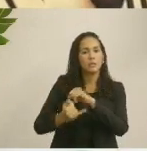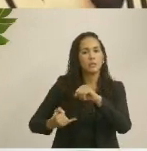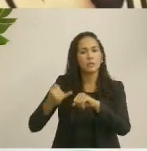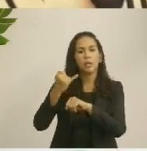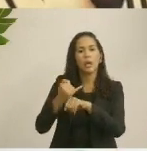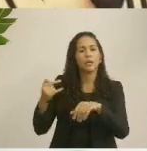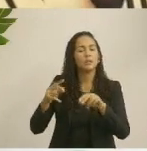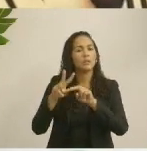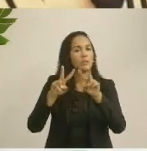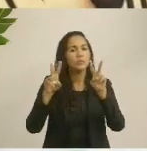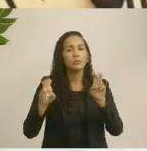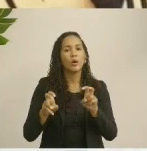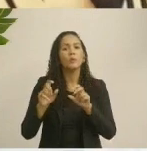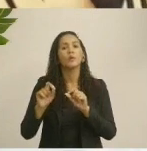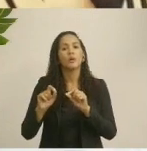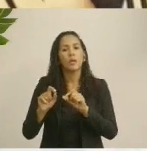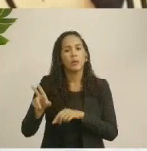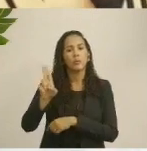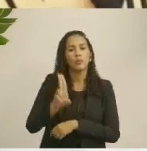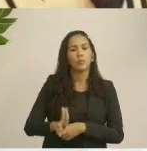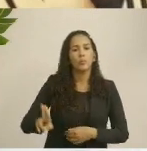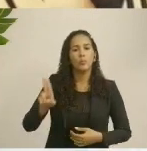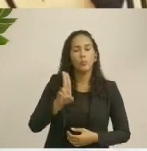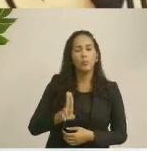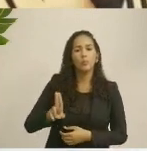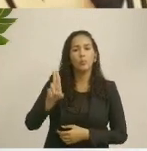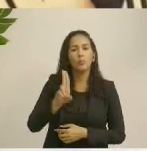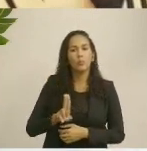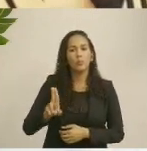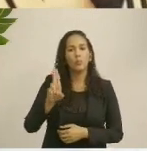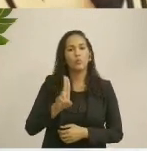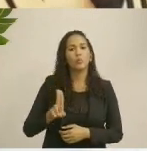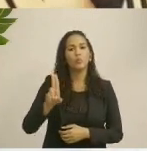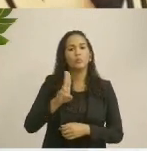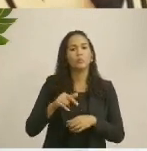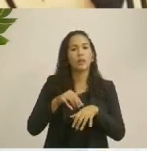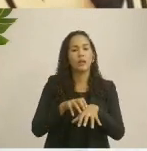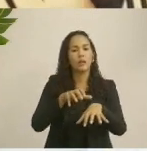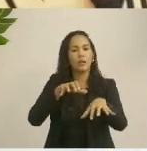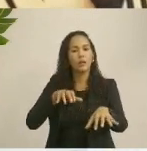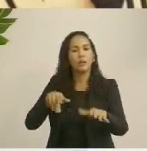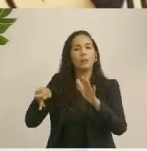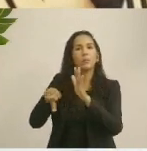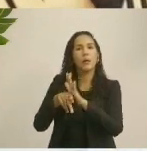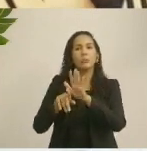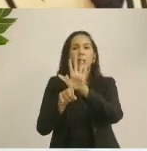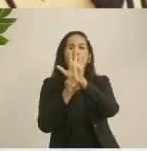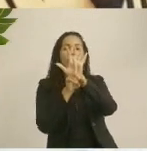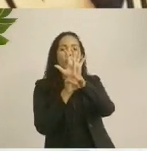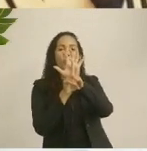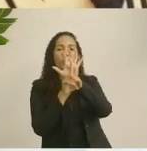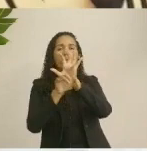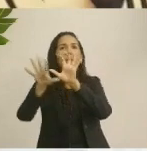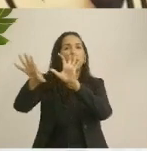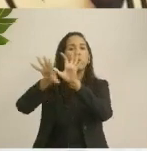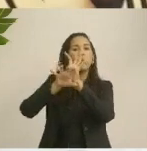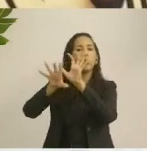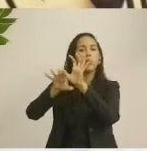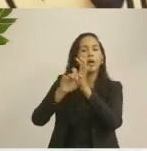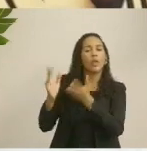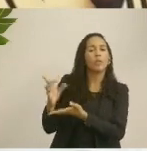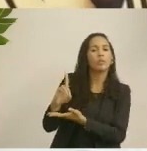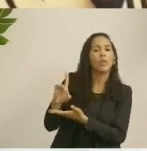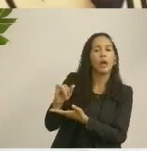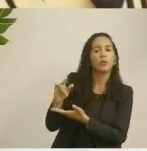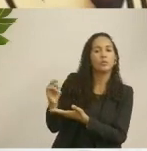remote sensing and satellite data, so that we have powerful geographic information